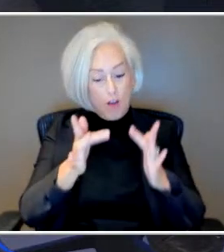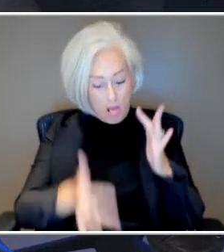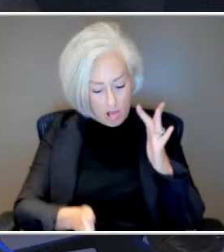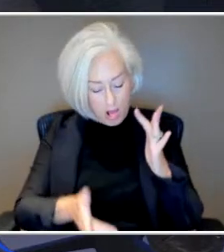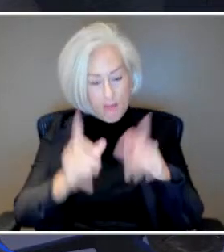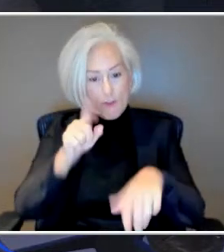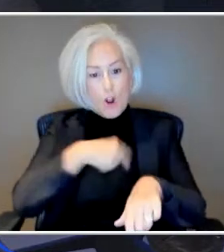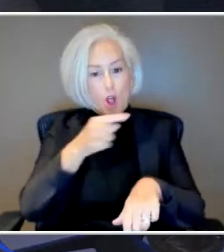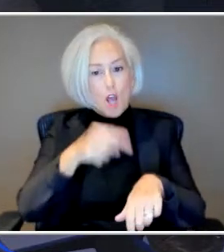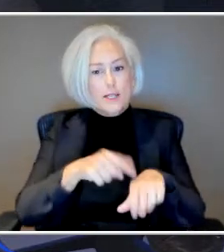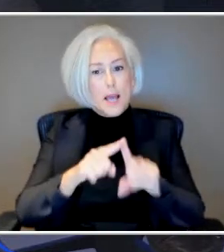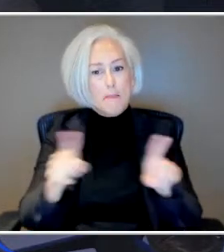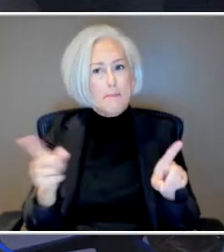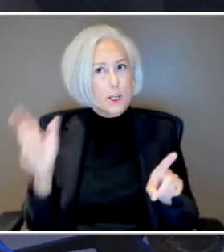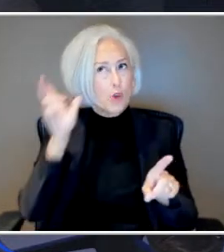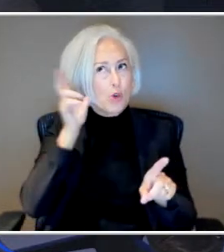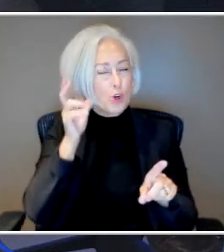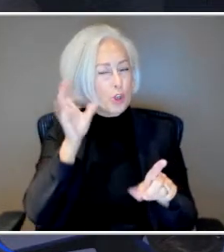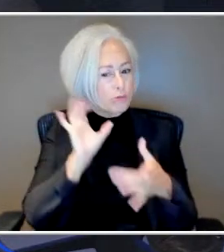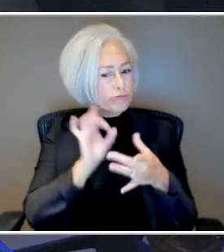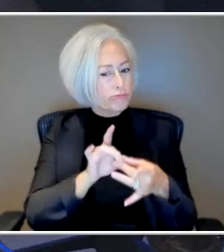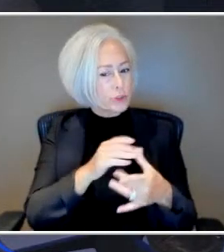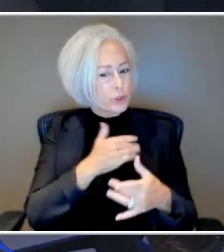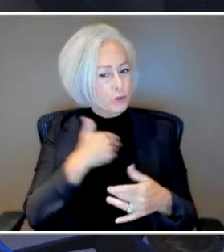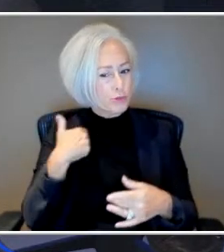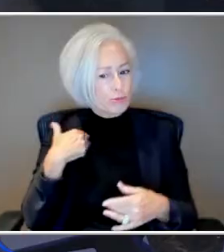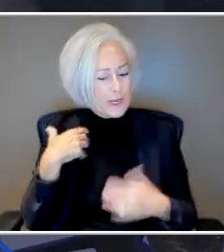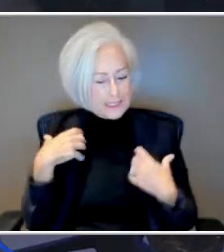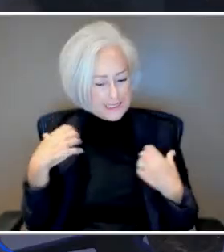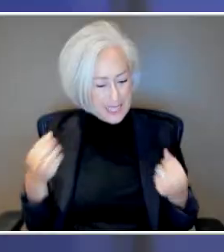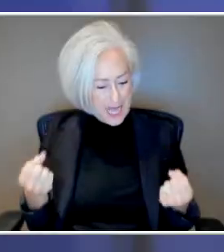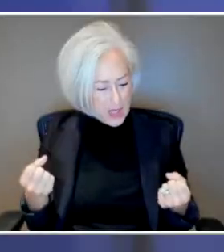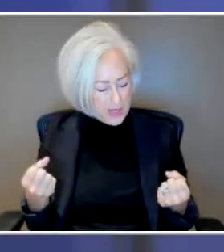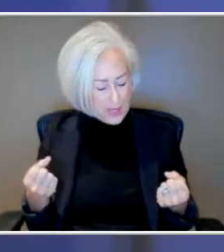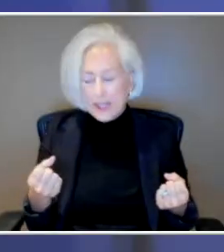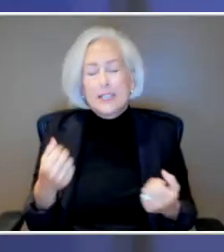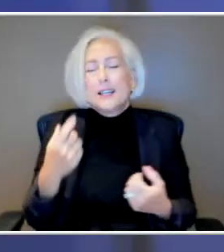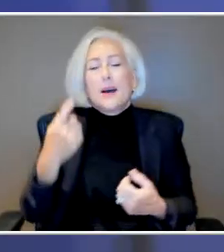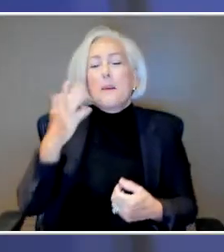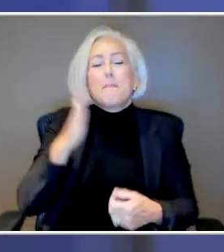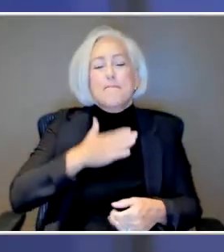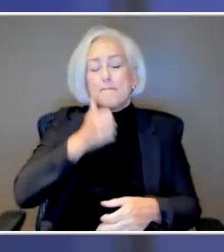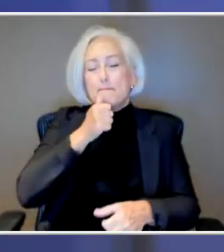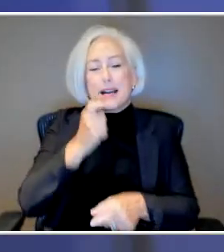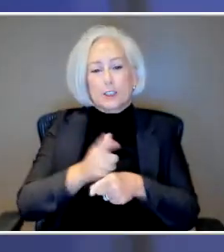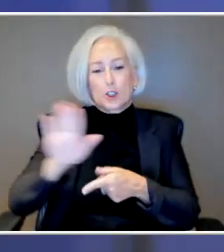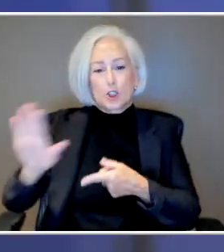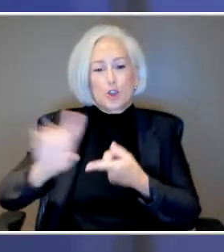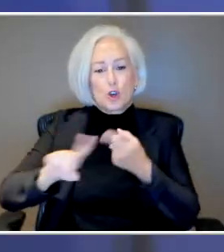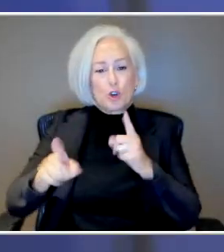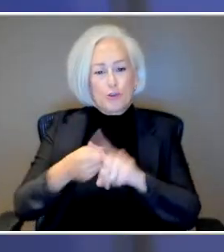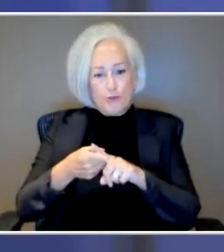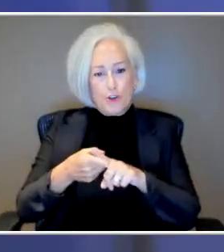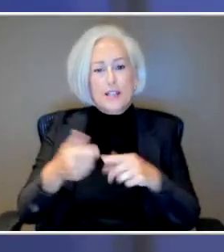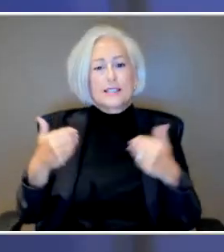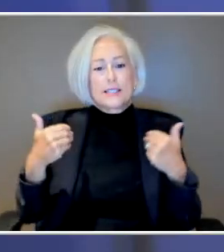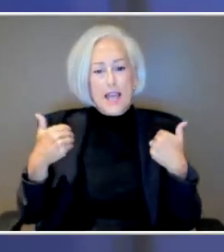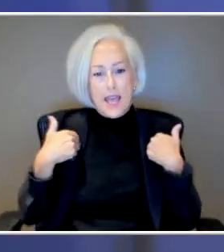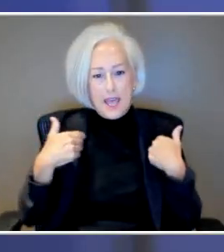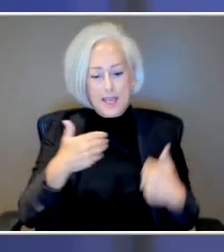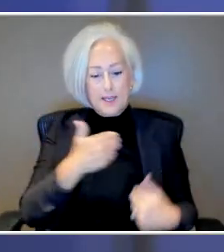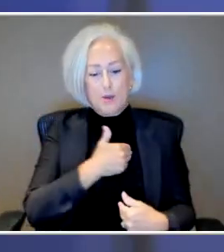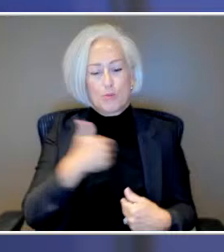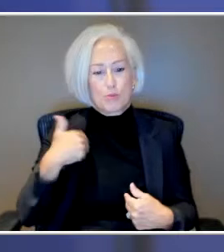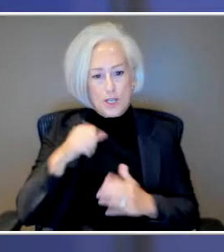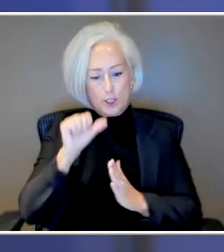with breast cancer, I think breast health? One of my sister's friends had had a breast surgery, and she